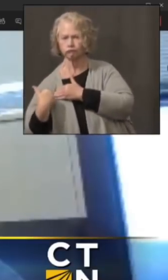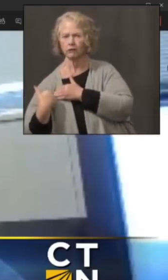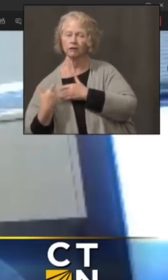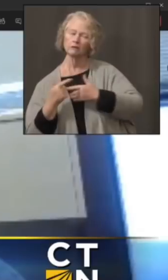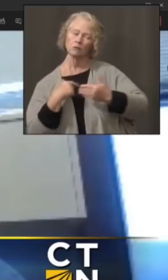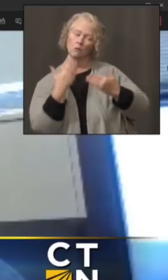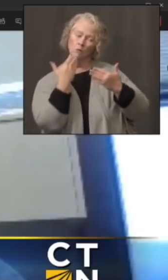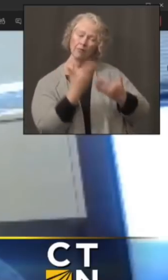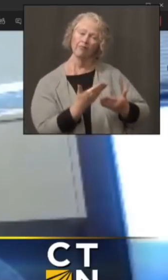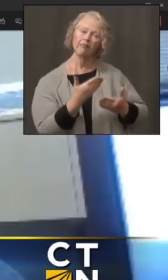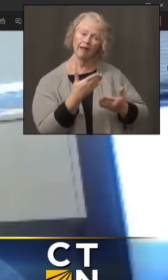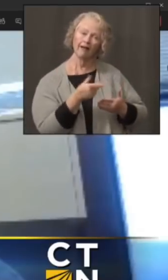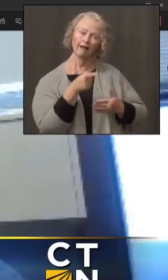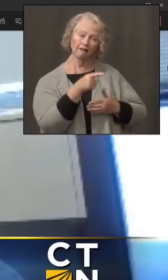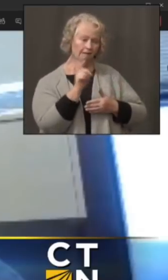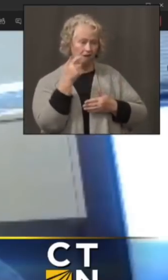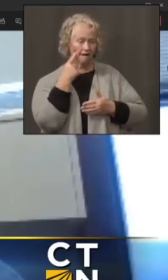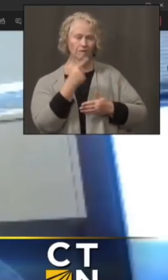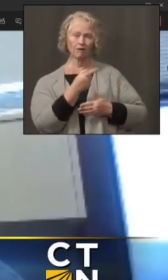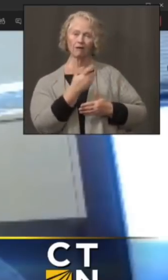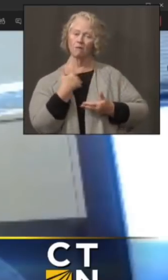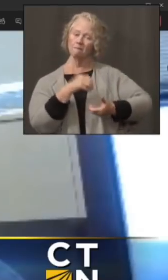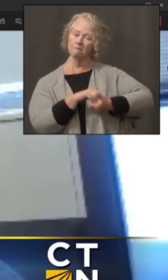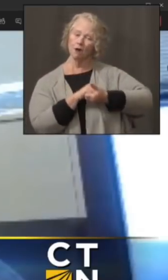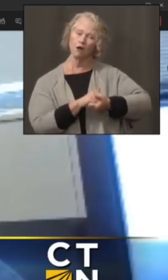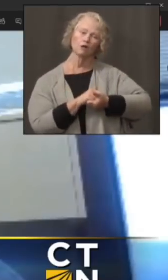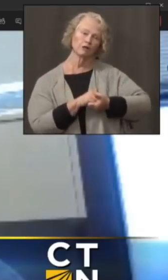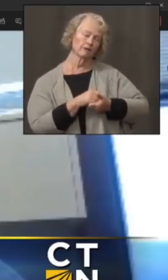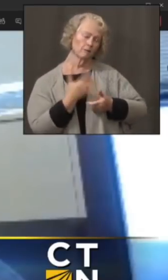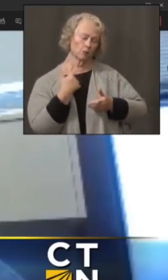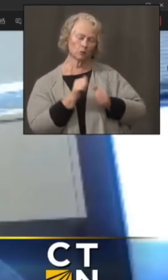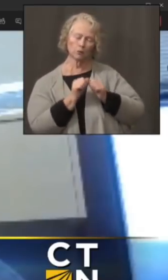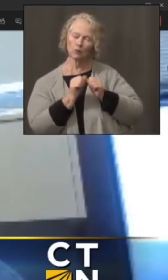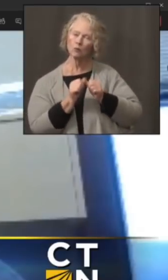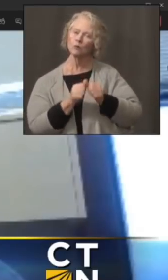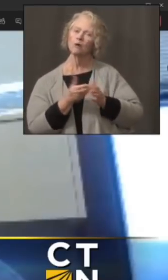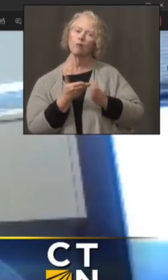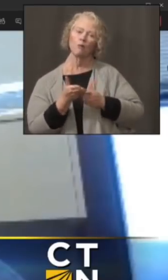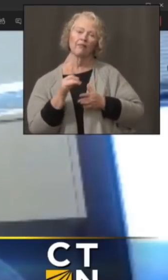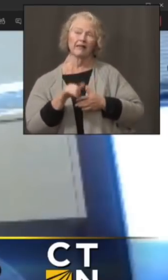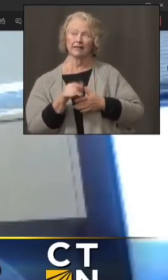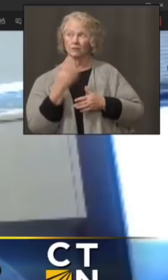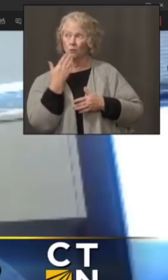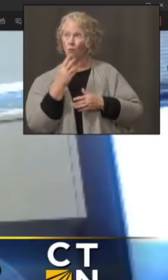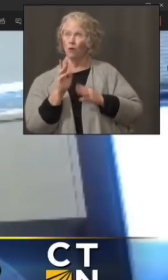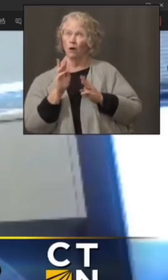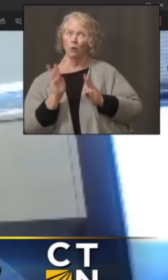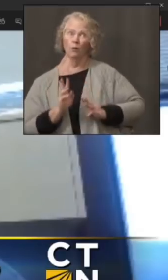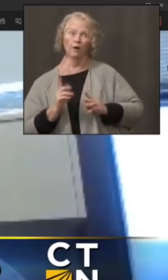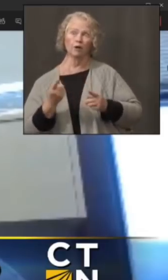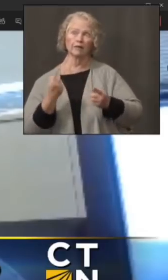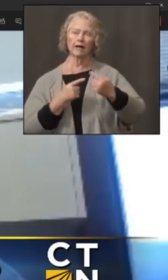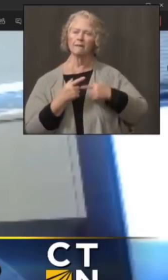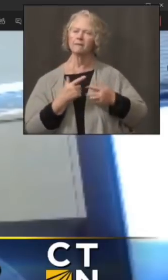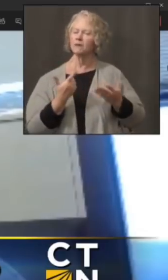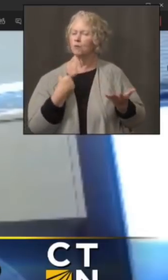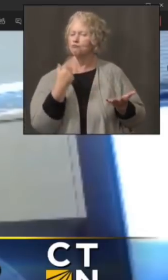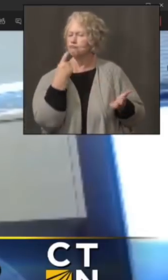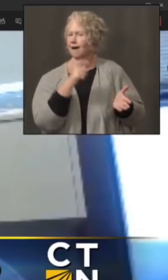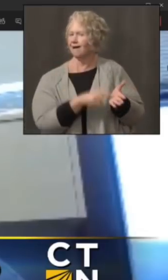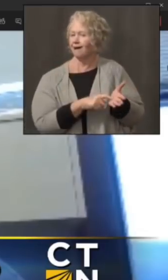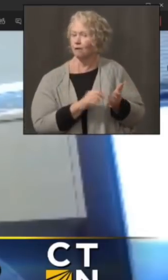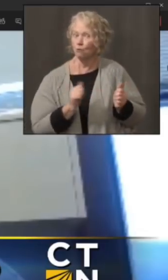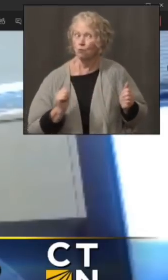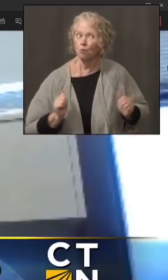do this. I hope that we get through this together. But winter is coming, and that's another thing that we recognize. The cold weather